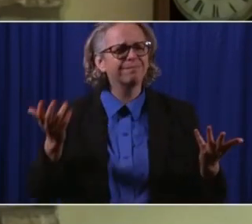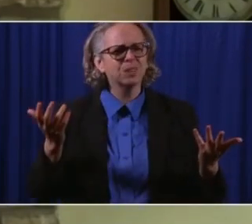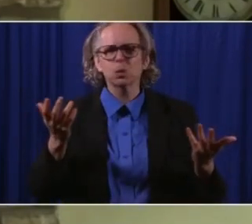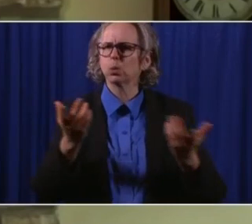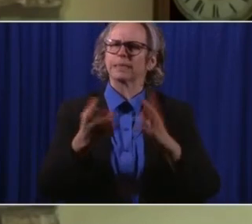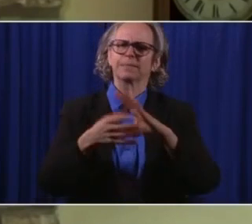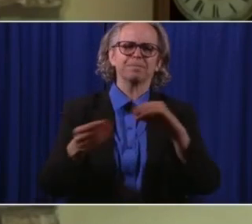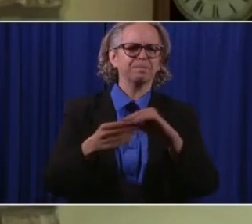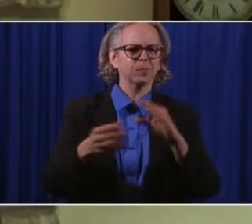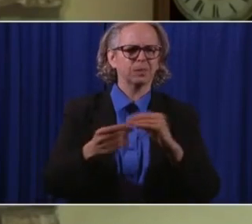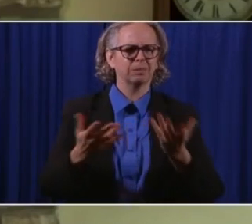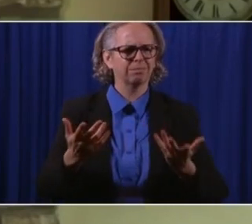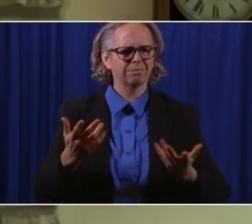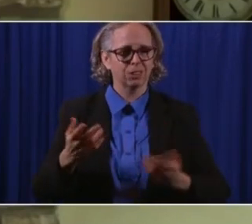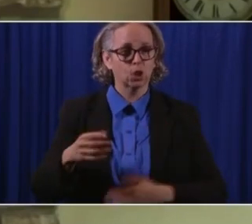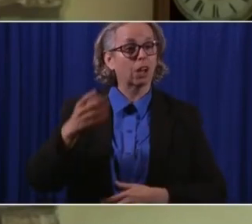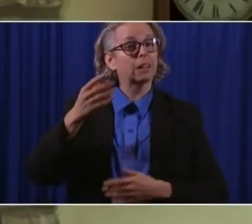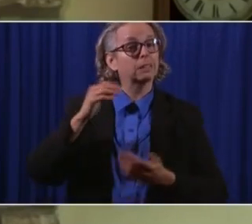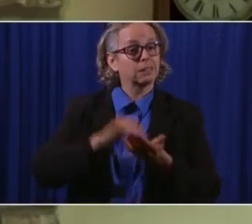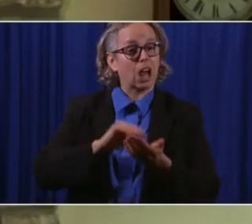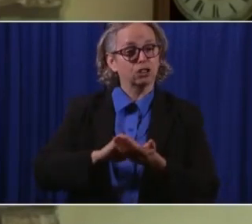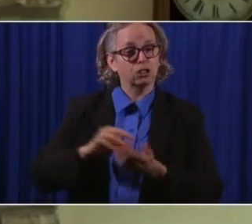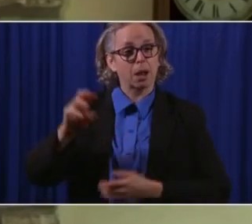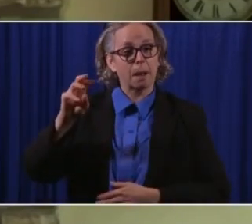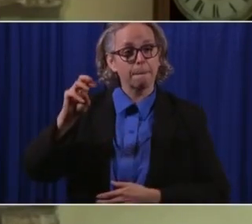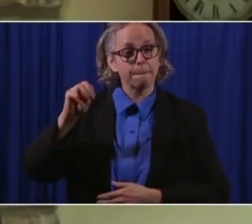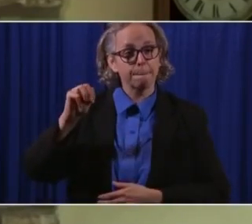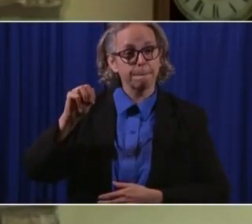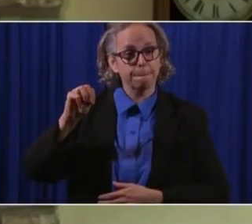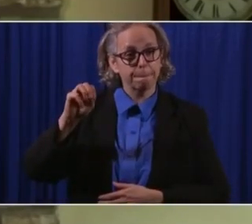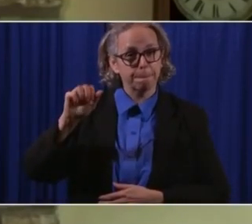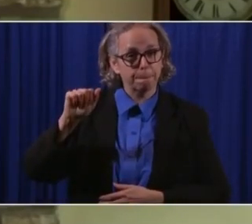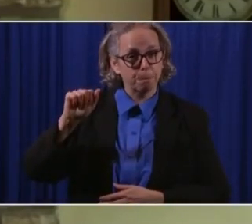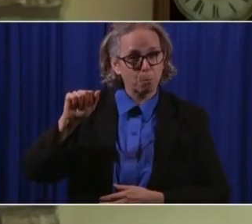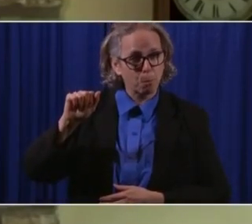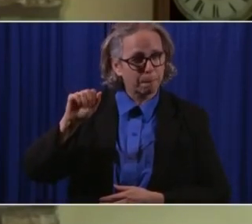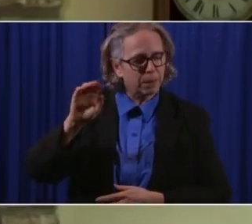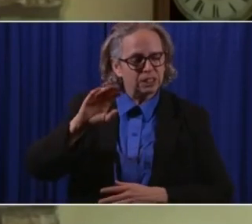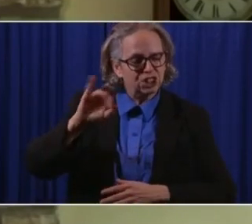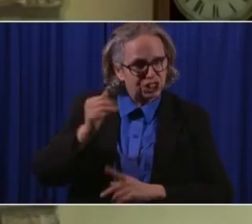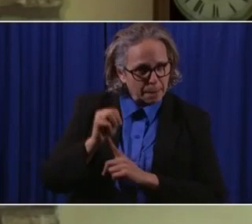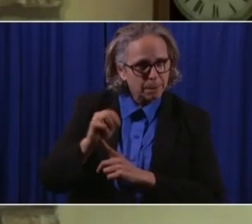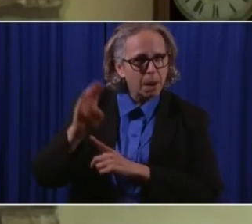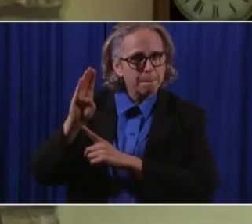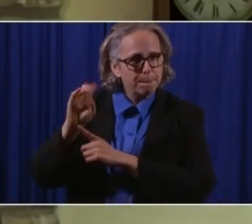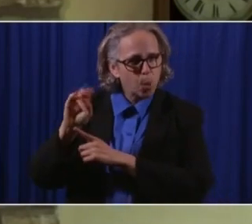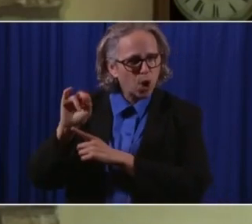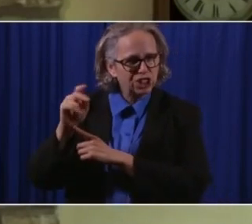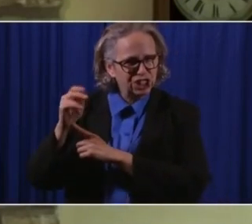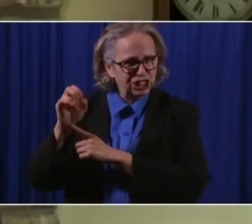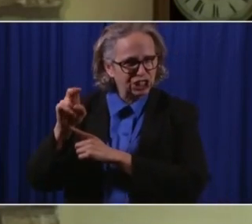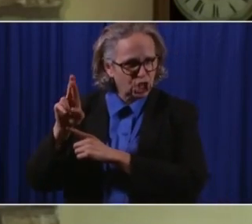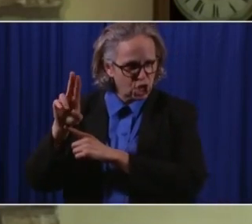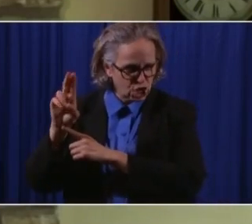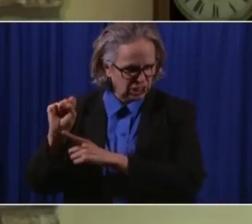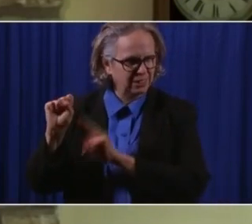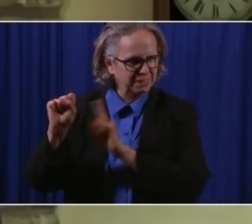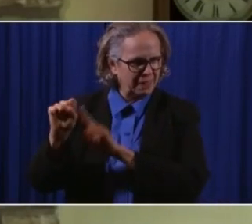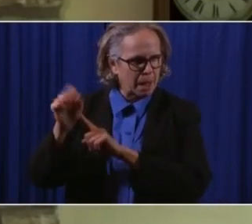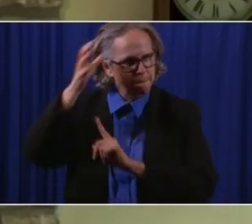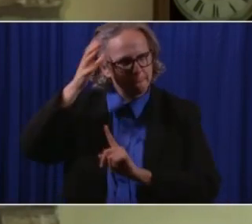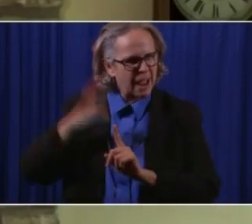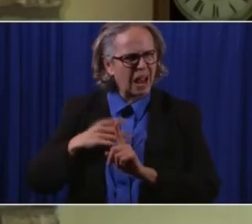Borchers. Dr. Borchers has had extensive experience in working